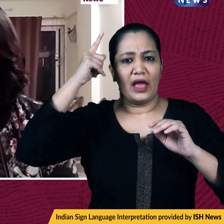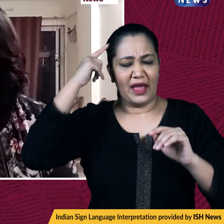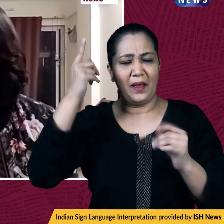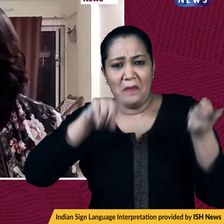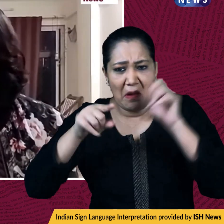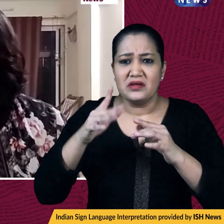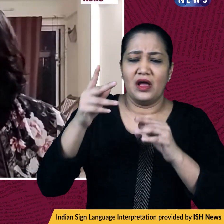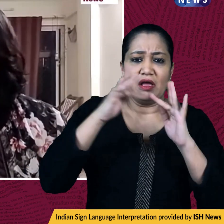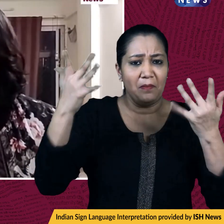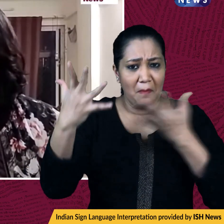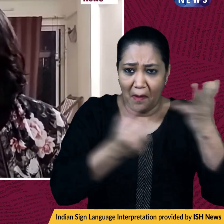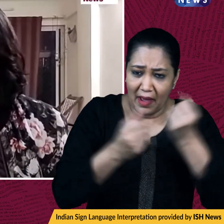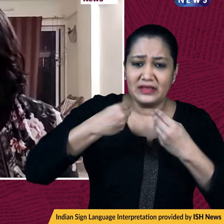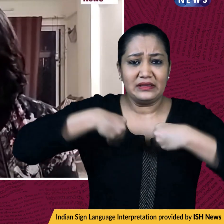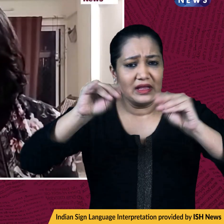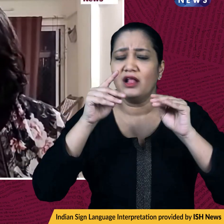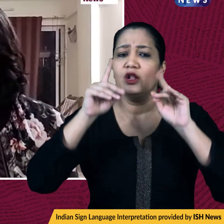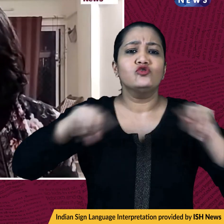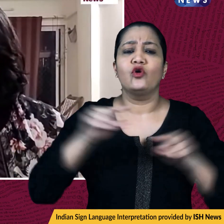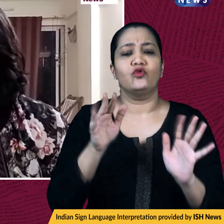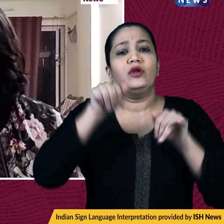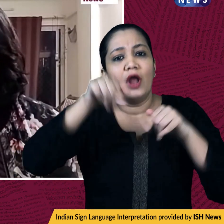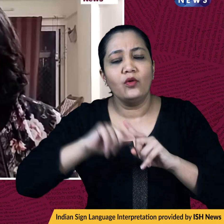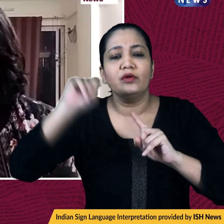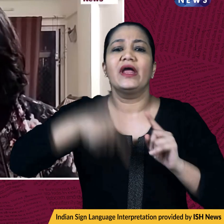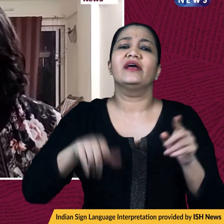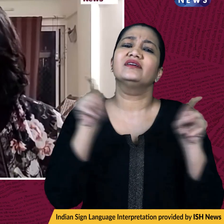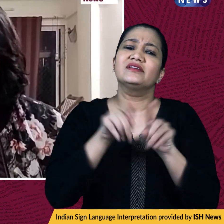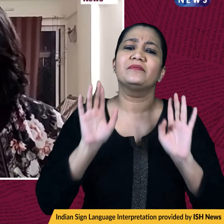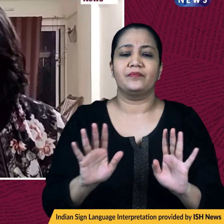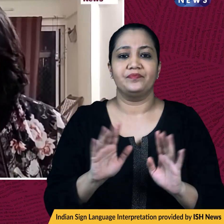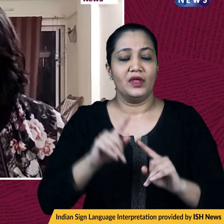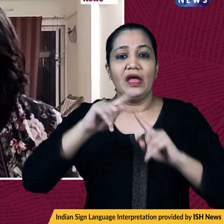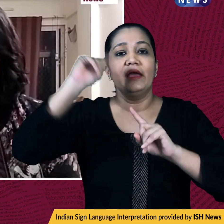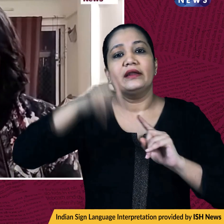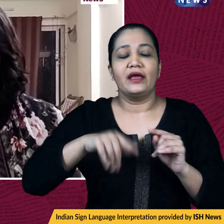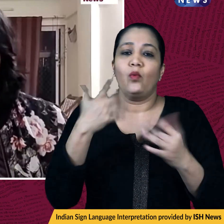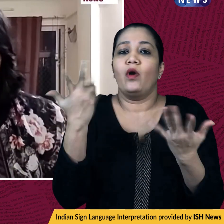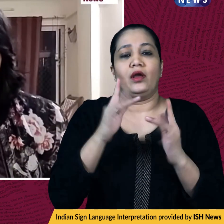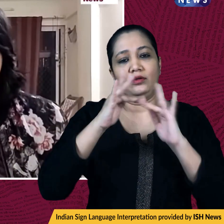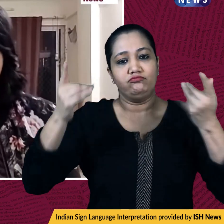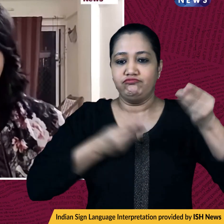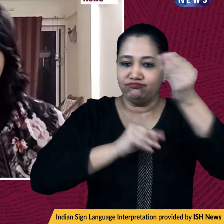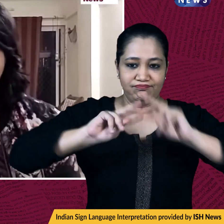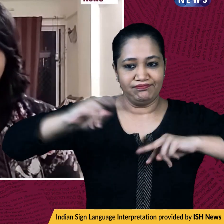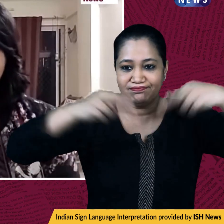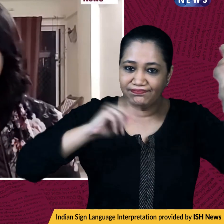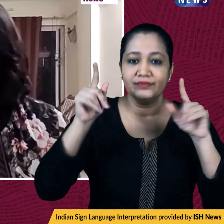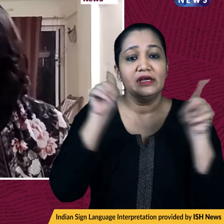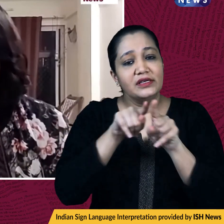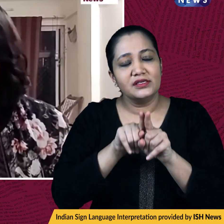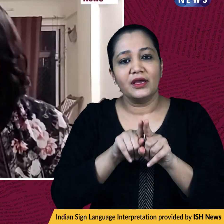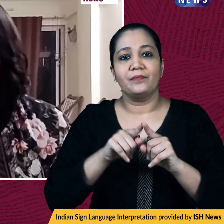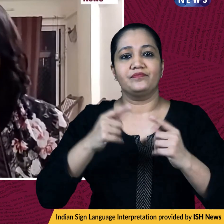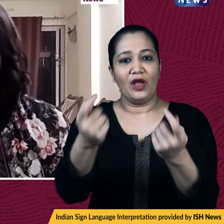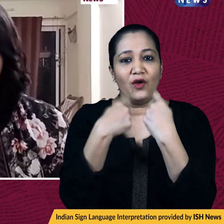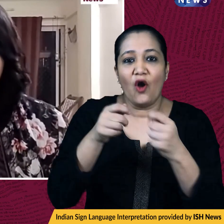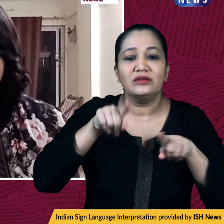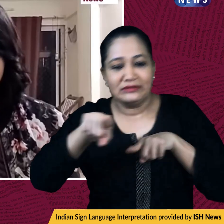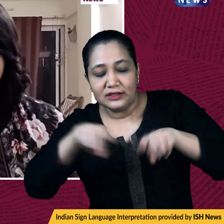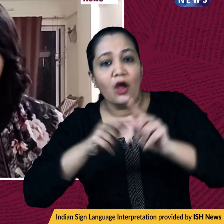because of global heating. Now, they found that extreme temperatures occurring just 2% of the time a century ago have occurred at